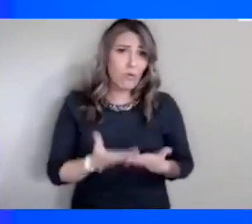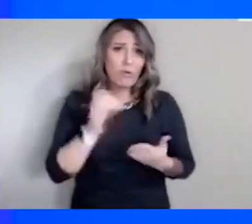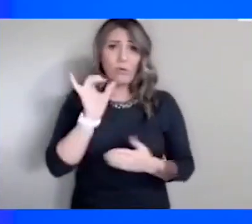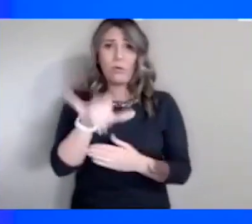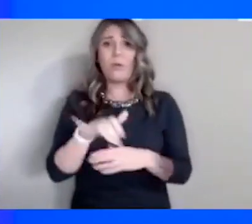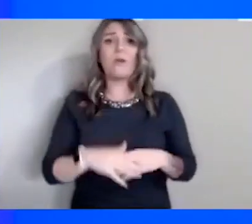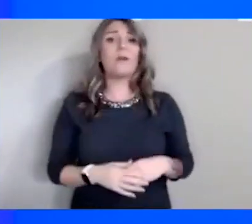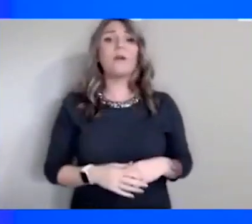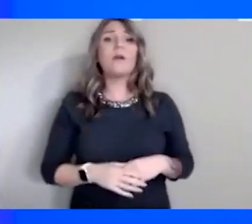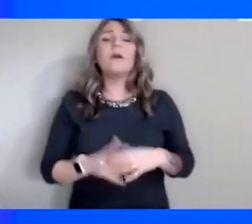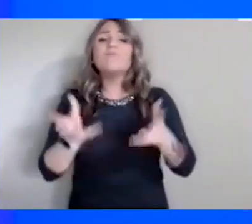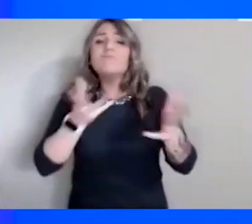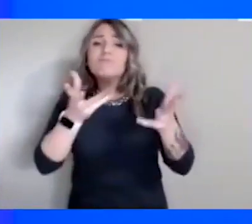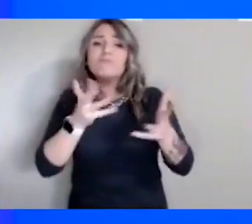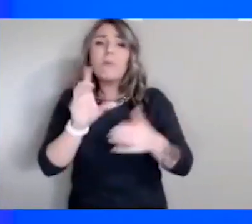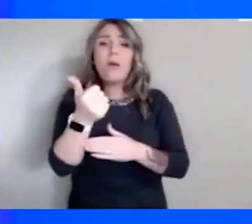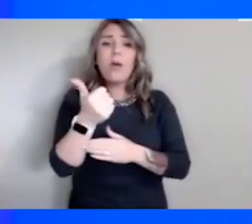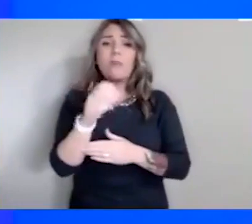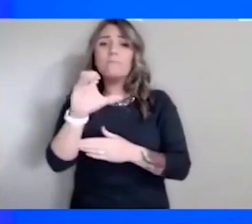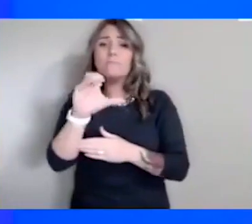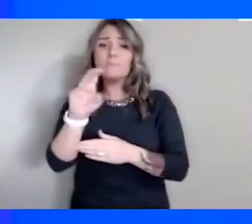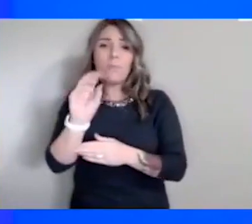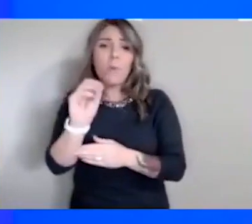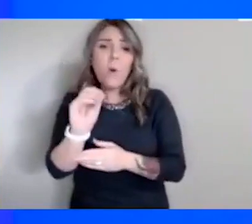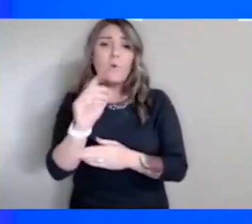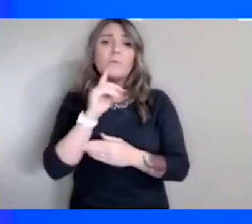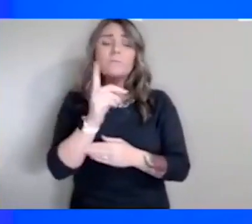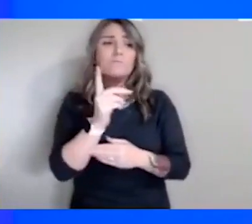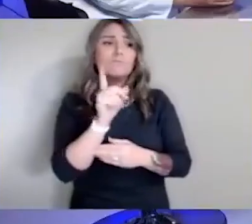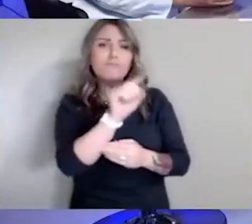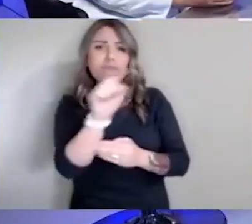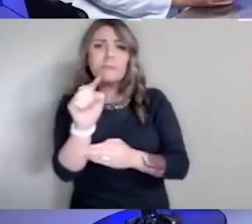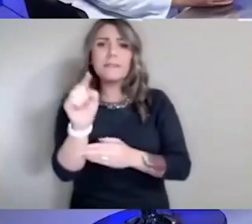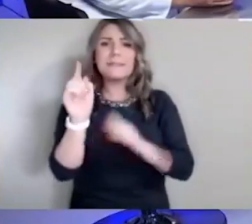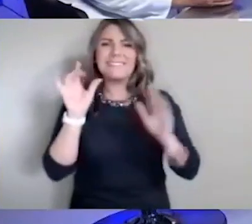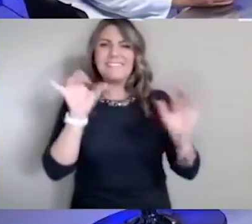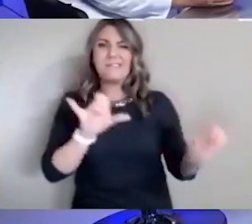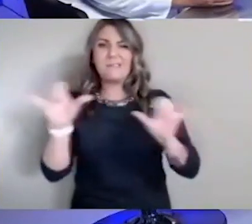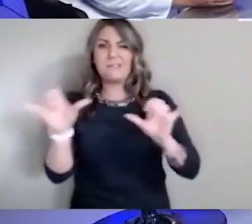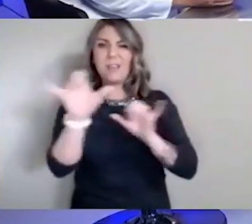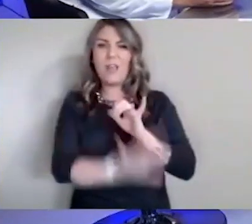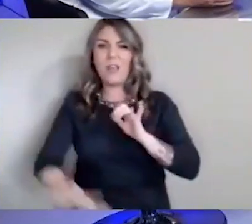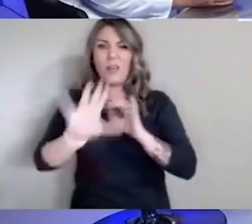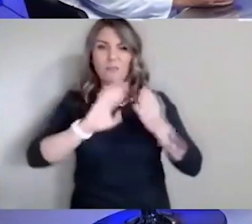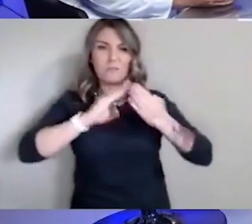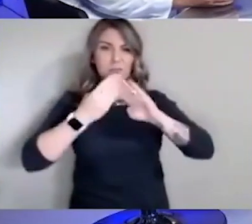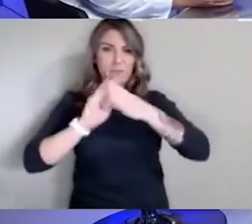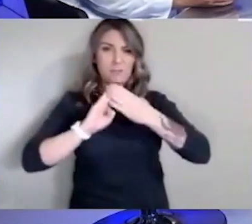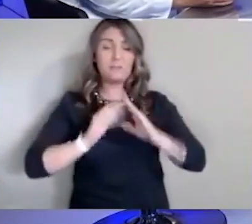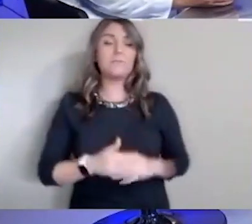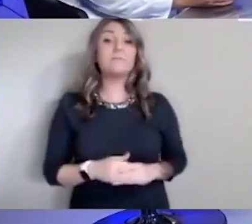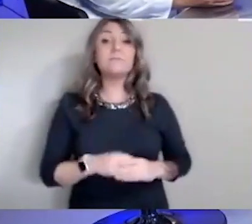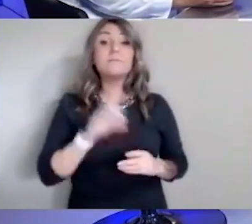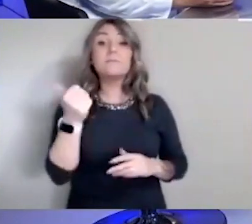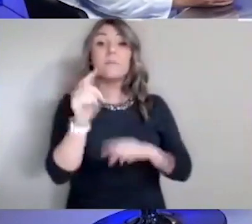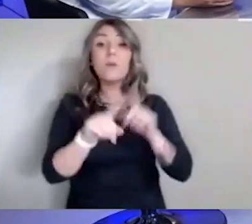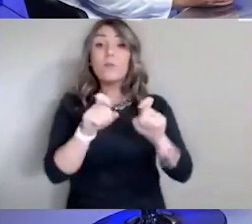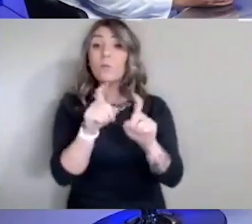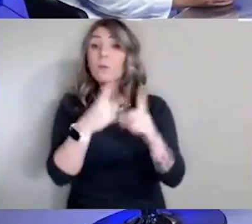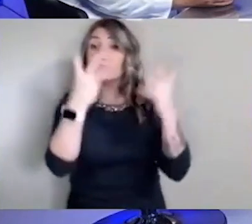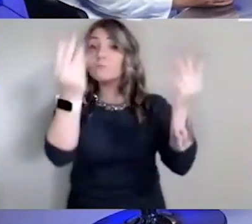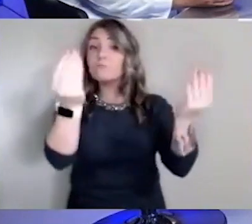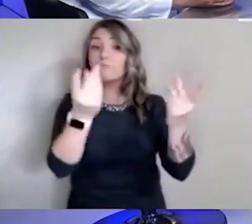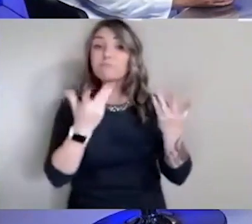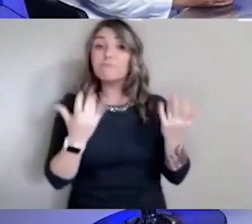with other CMOs, we do understand that it's similar around the city as well. Any other questions out there today?